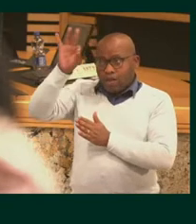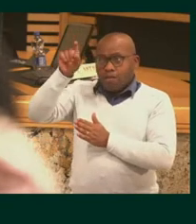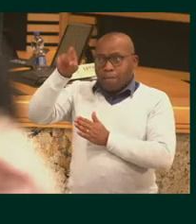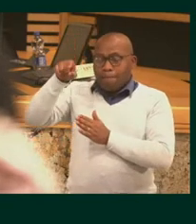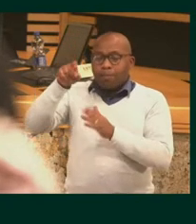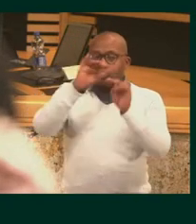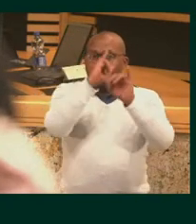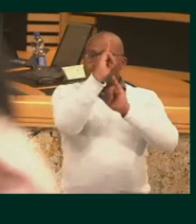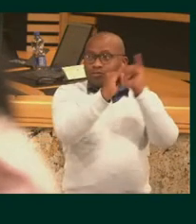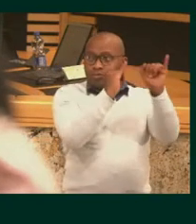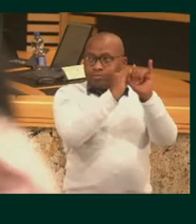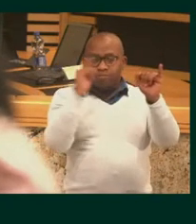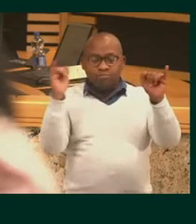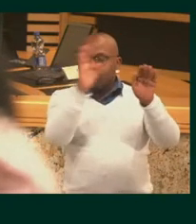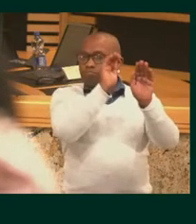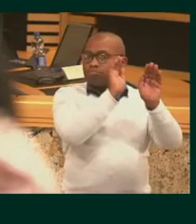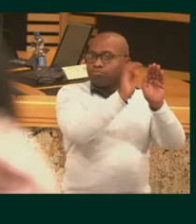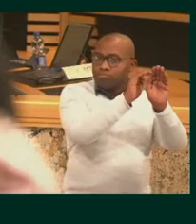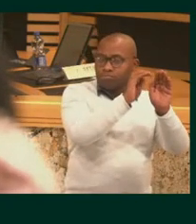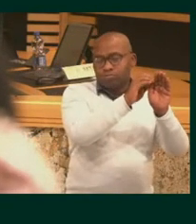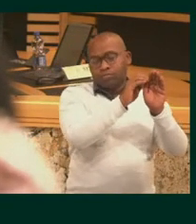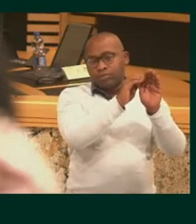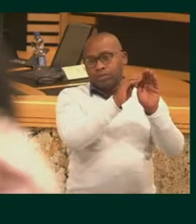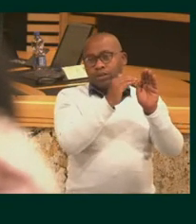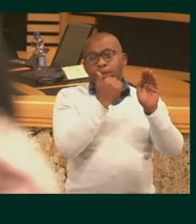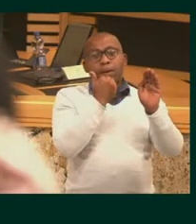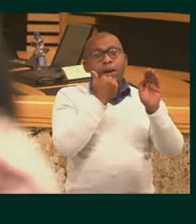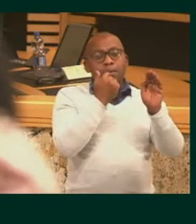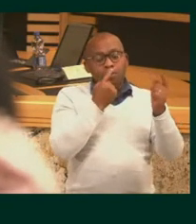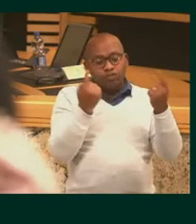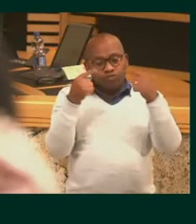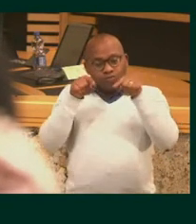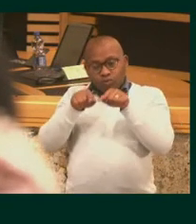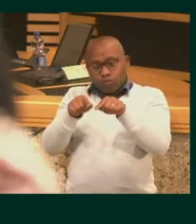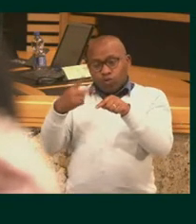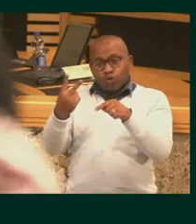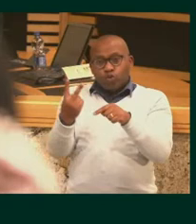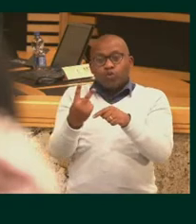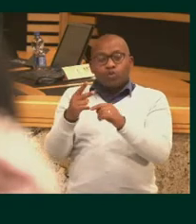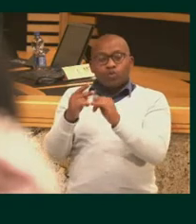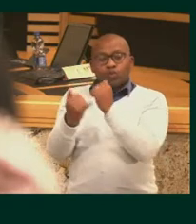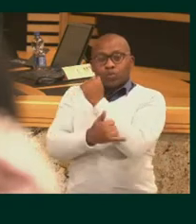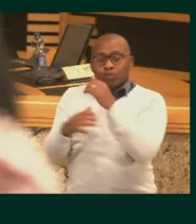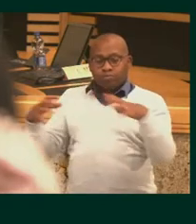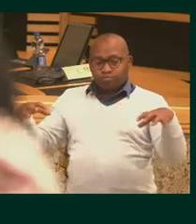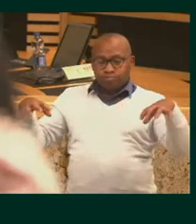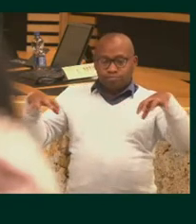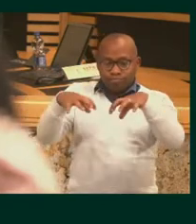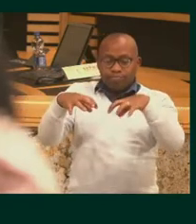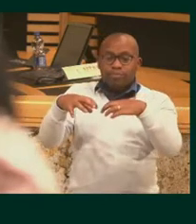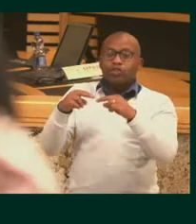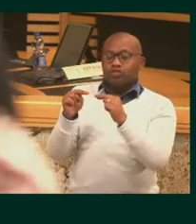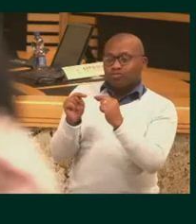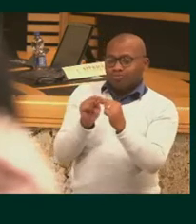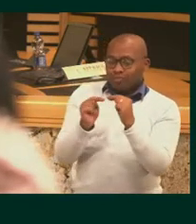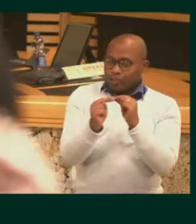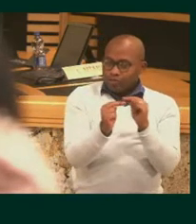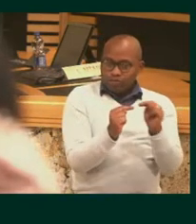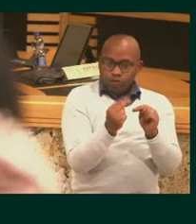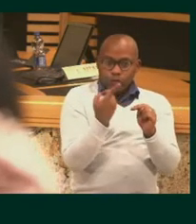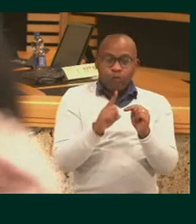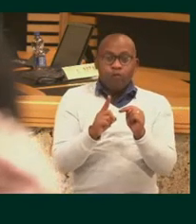Community and relevant stakeholders to facilitate negotiations and lead to a peaceful Fair res